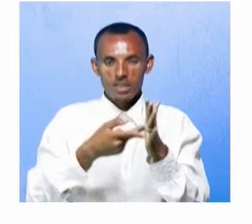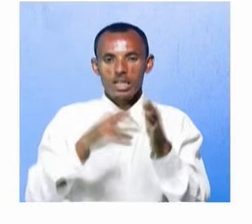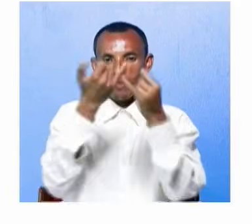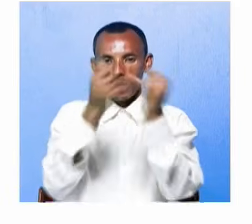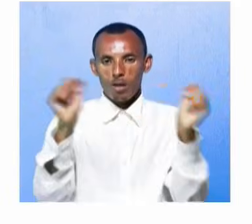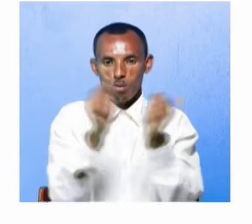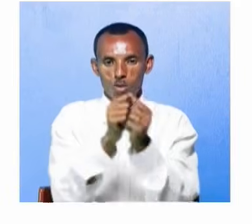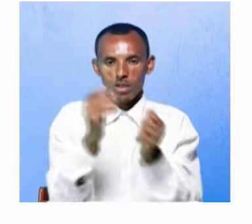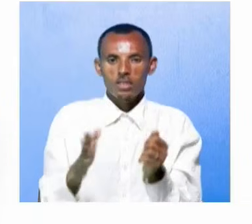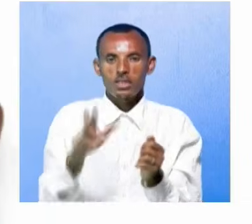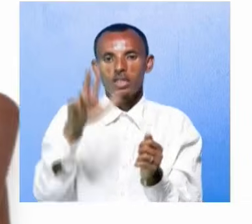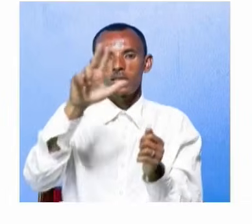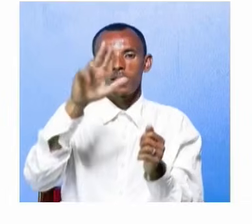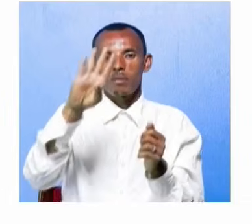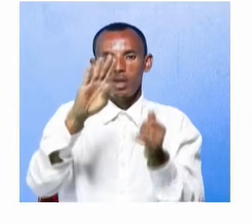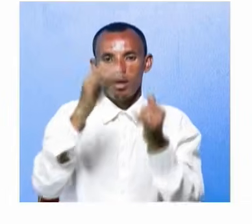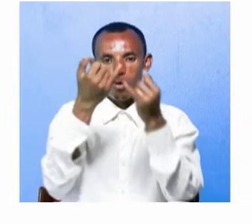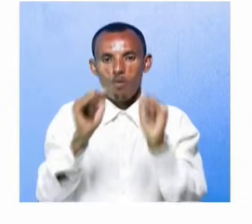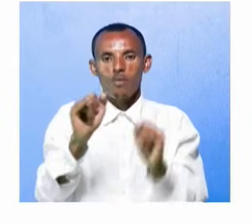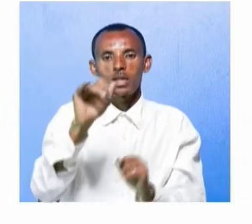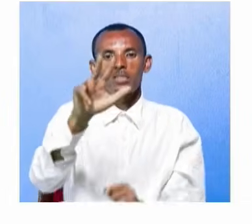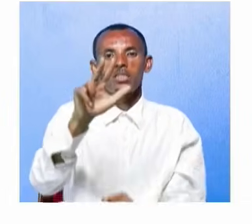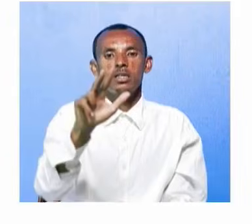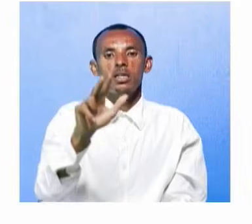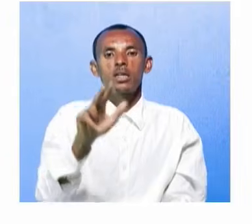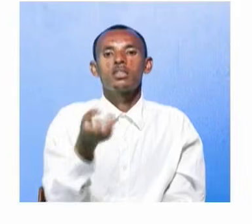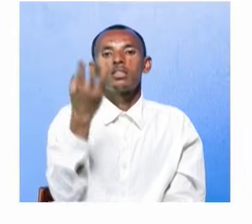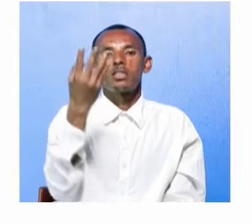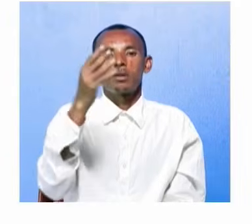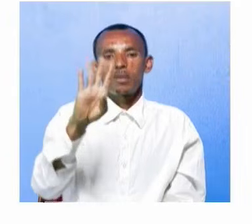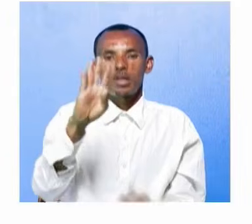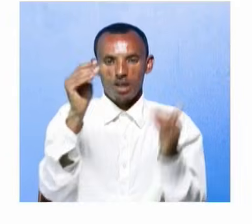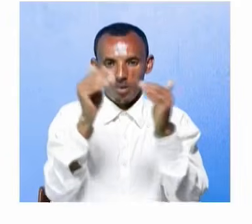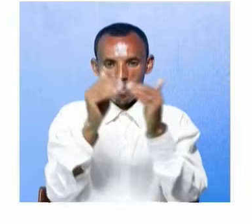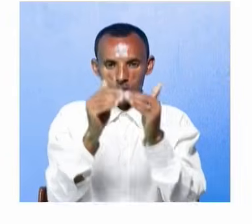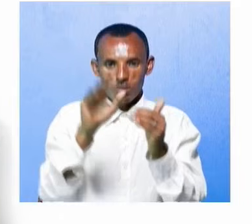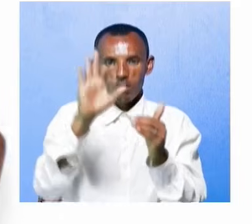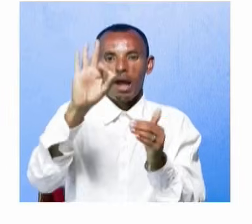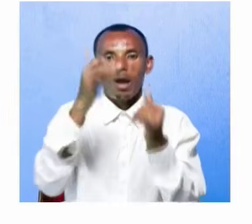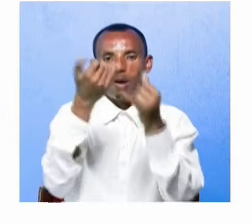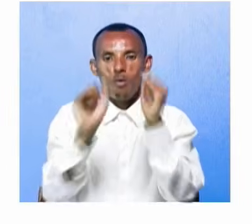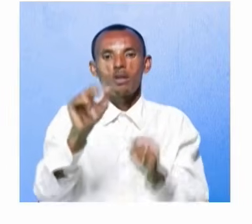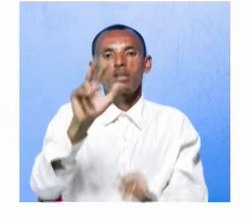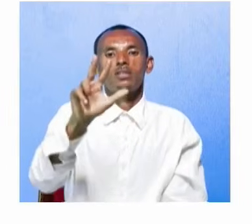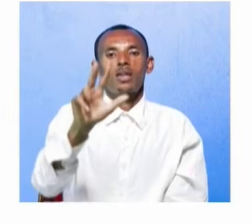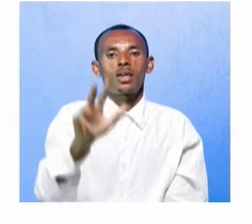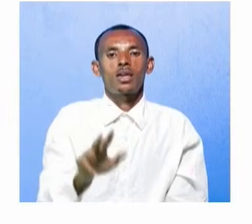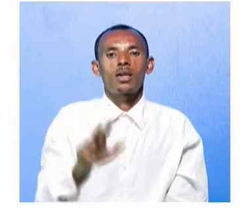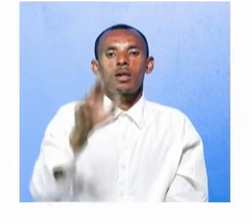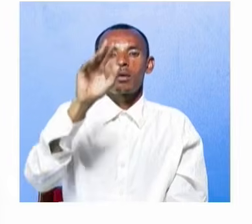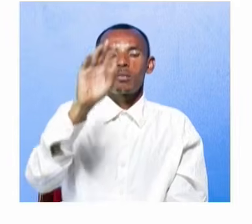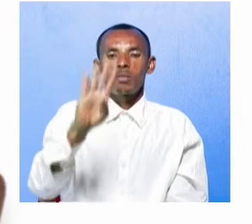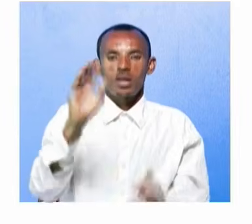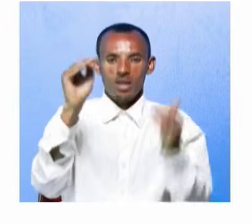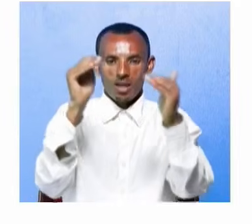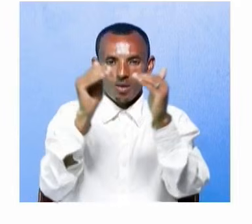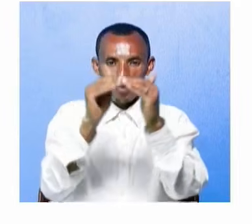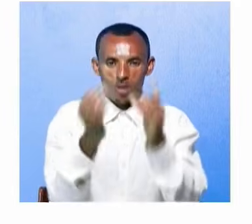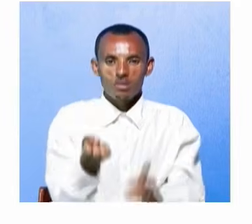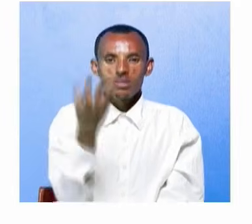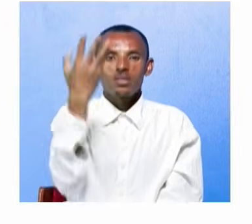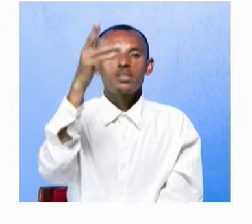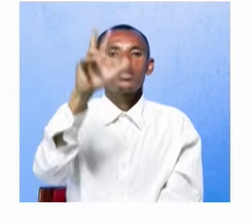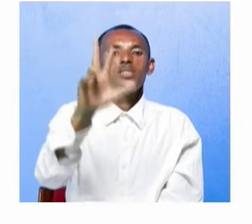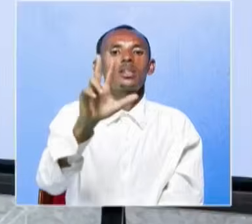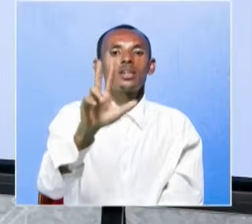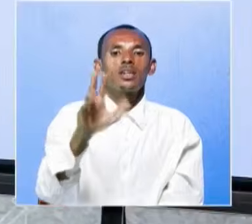both sides by 3, okay, b becomes 3, okay? So the unknown